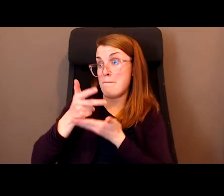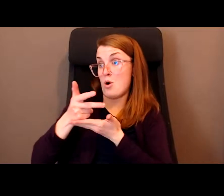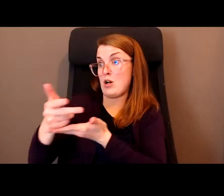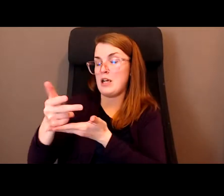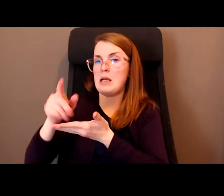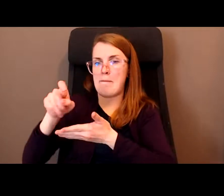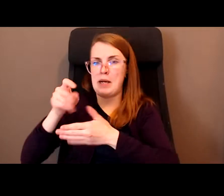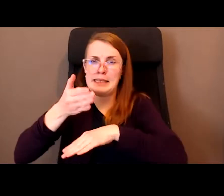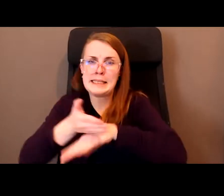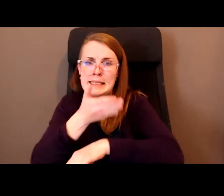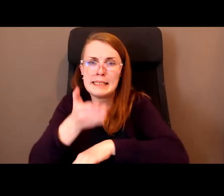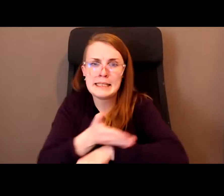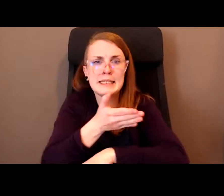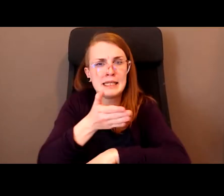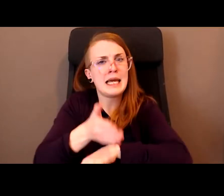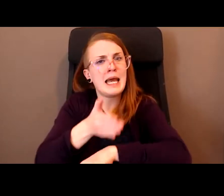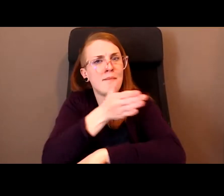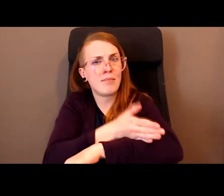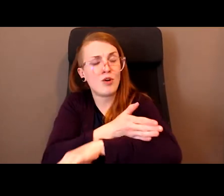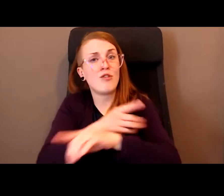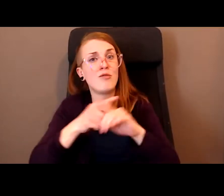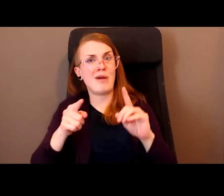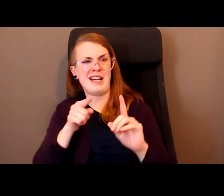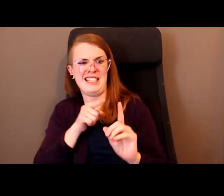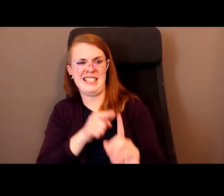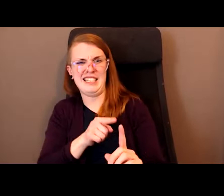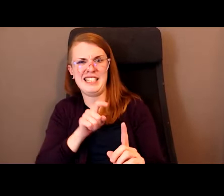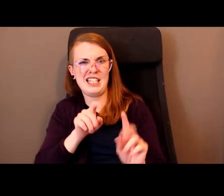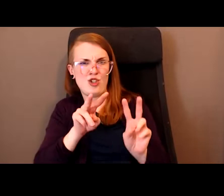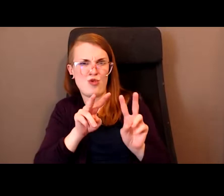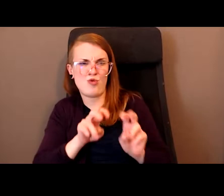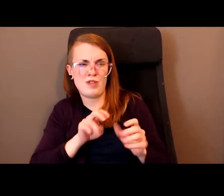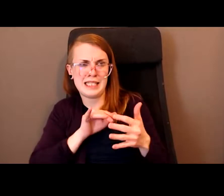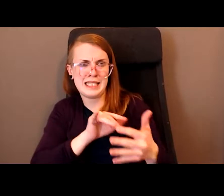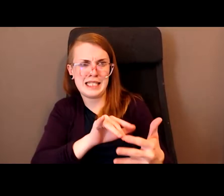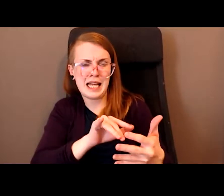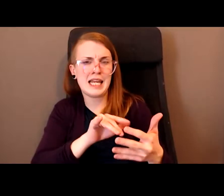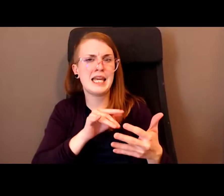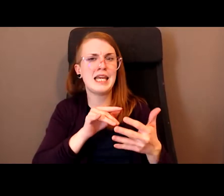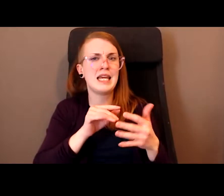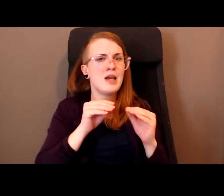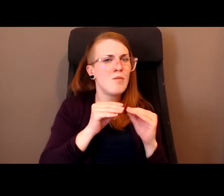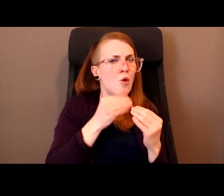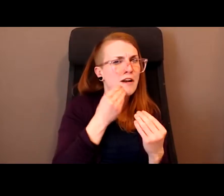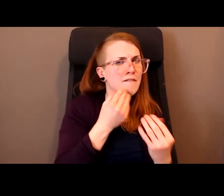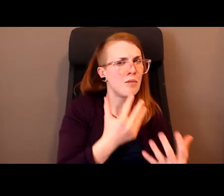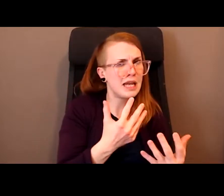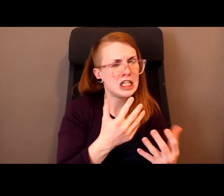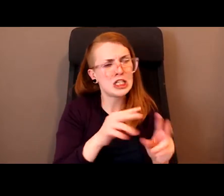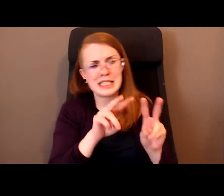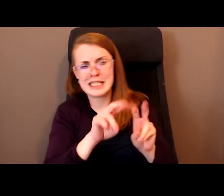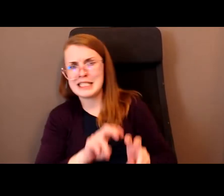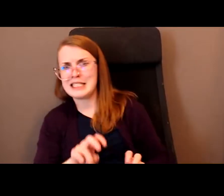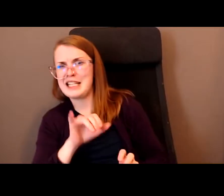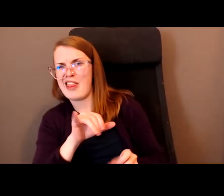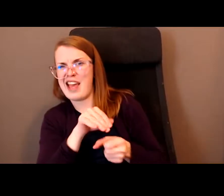to the landfill, there's likely the need for more study, more evaluation, and more mitigation. One of the big points that I think all